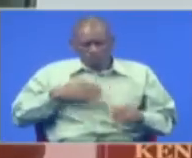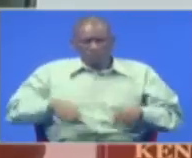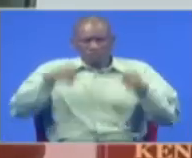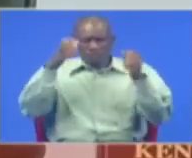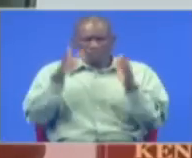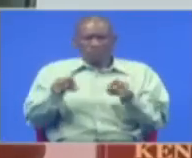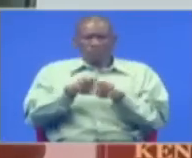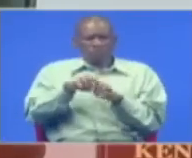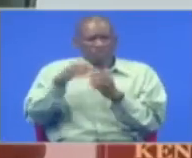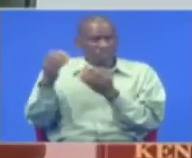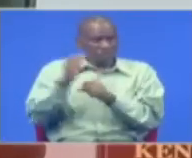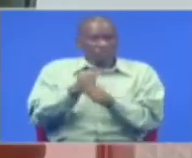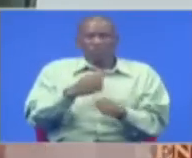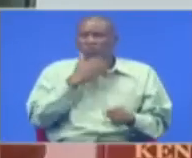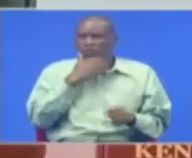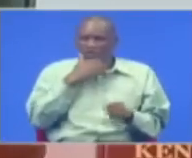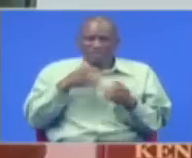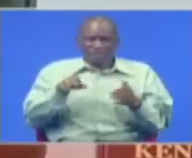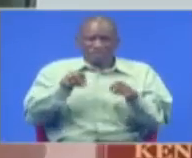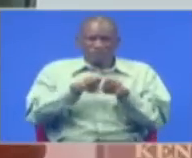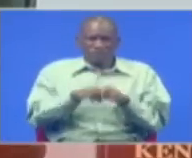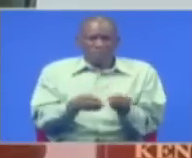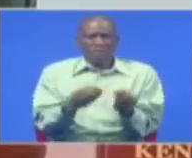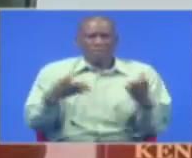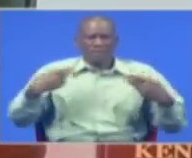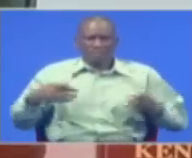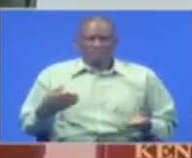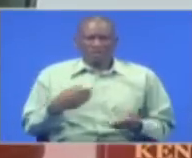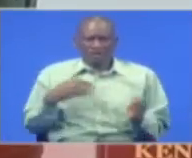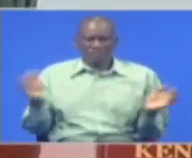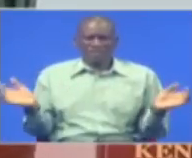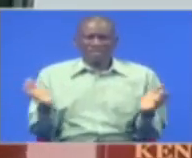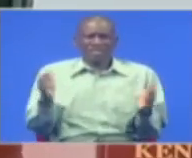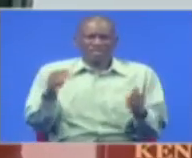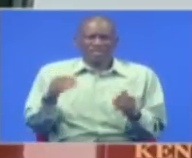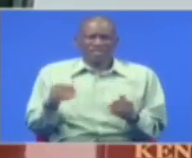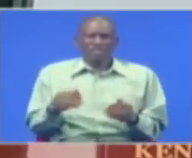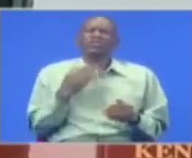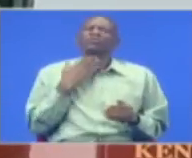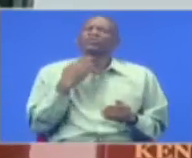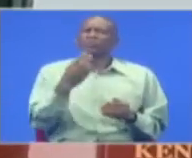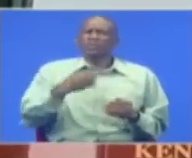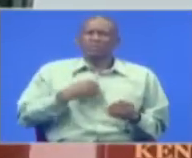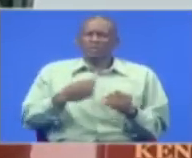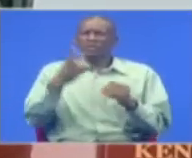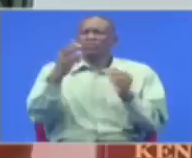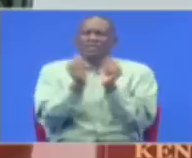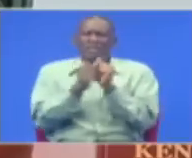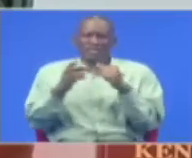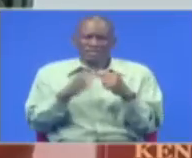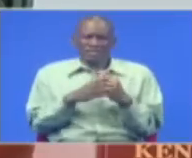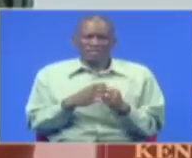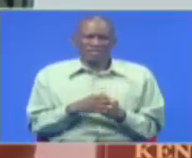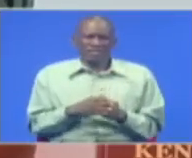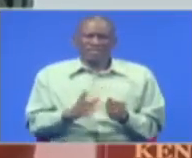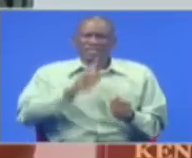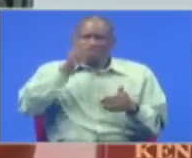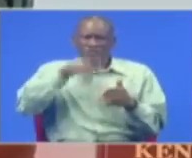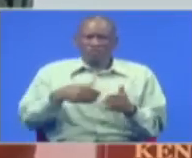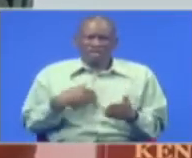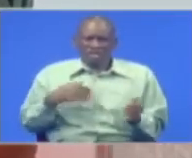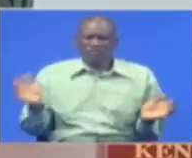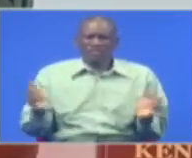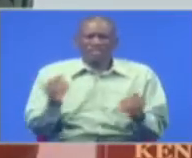wonders here also because very many people have been encouraged. One came to see me in 2019. He said I had encouraged